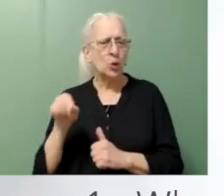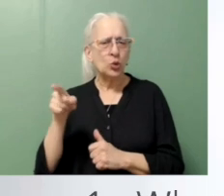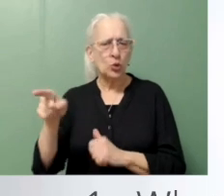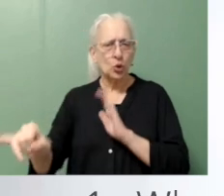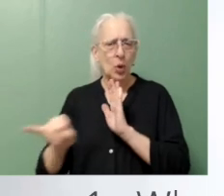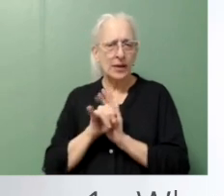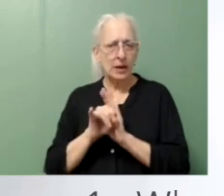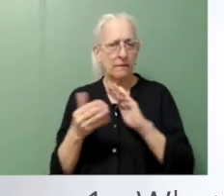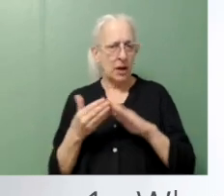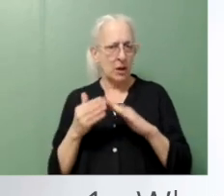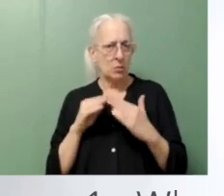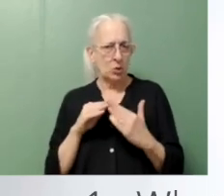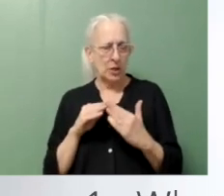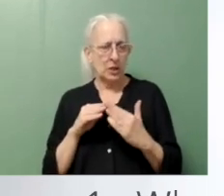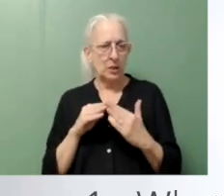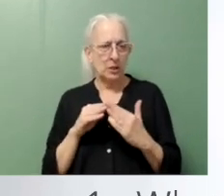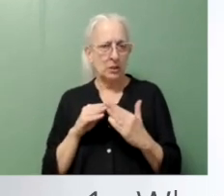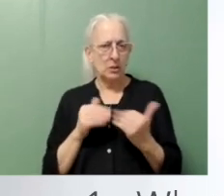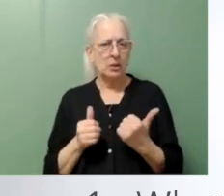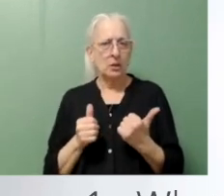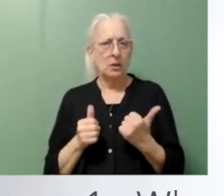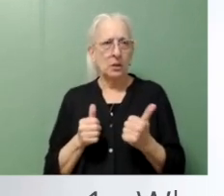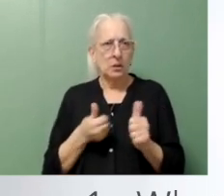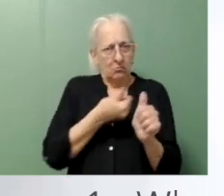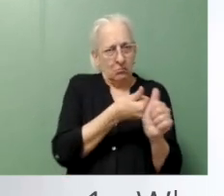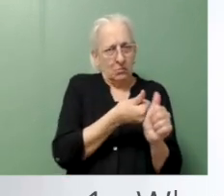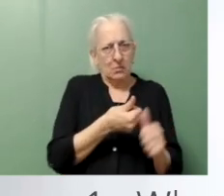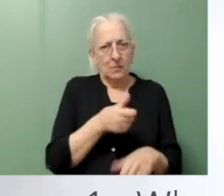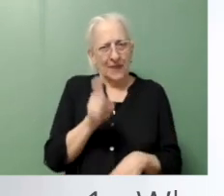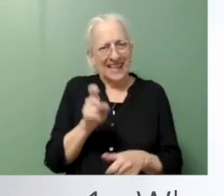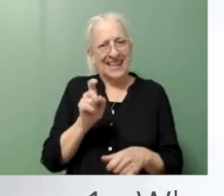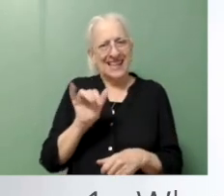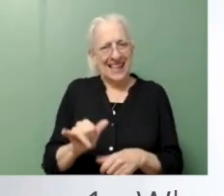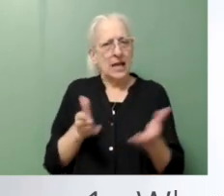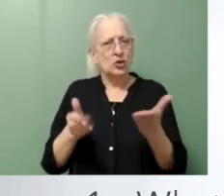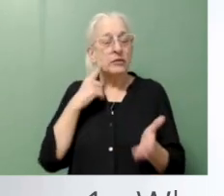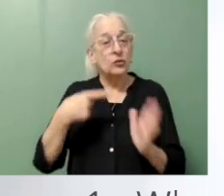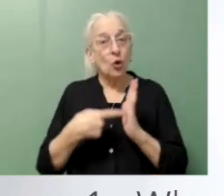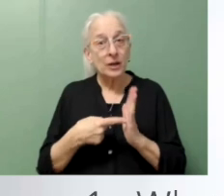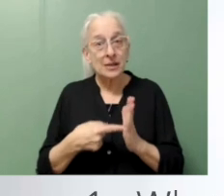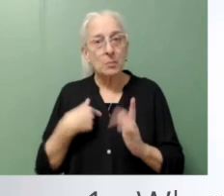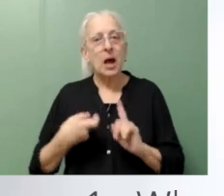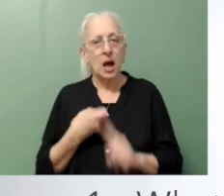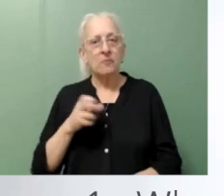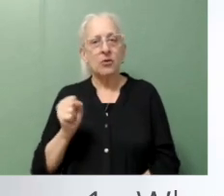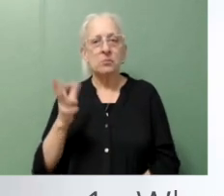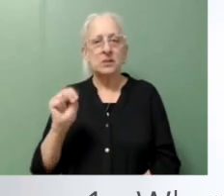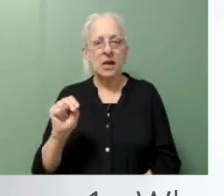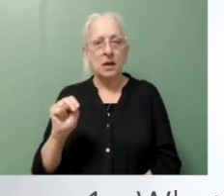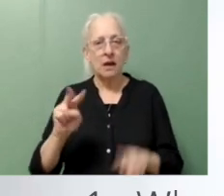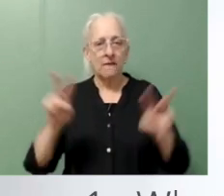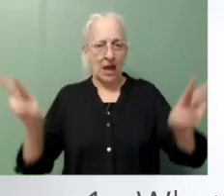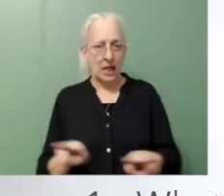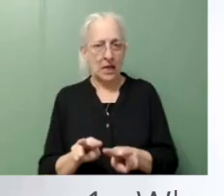identify communities that are that need these services? For example, I'm from Sun Valley, and I would like to